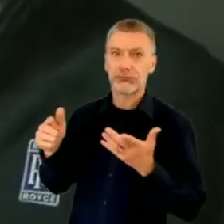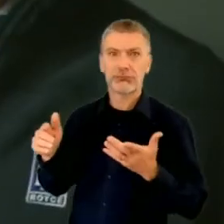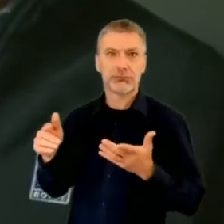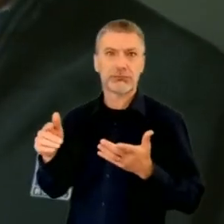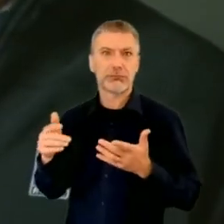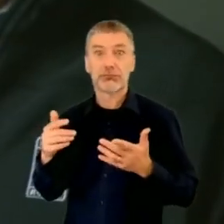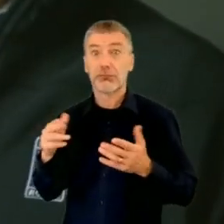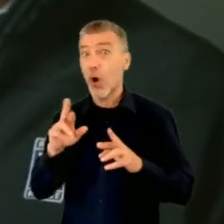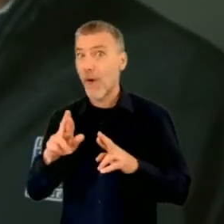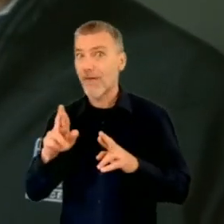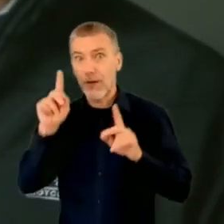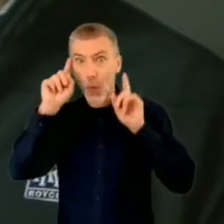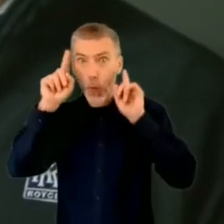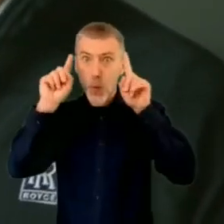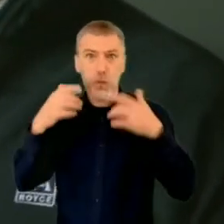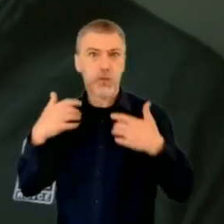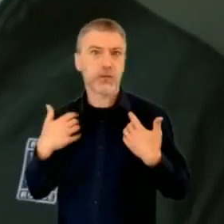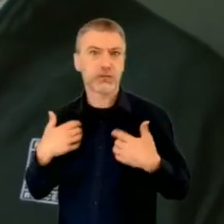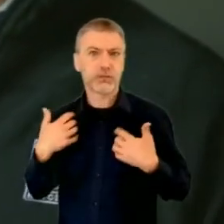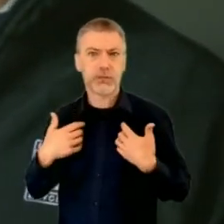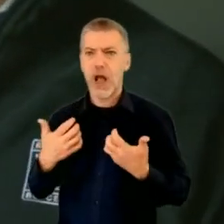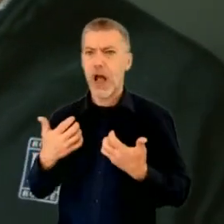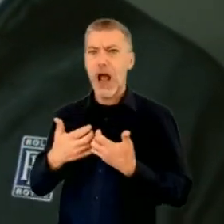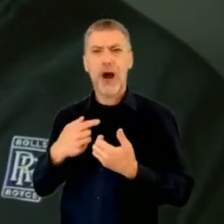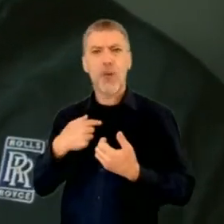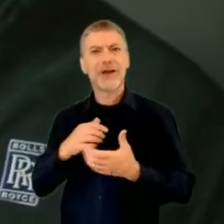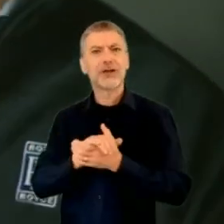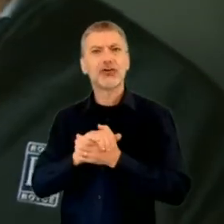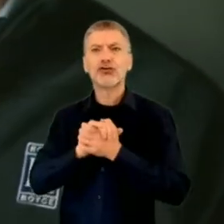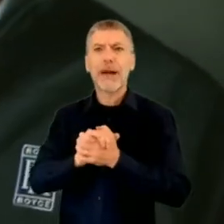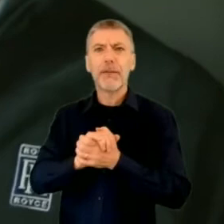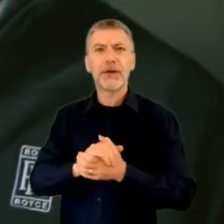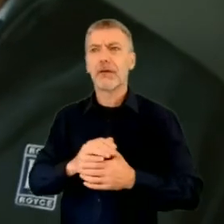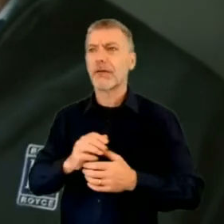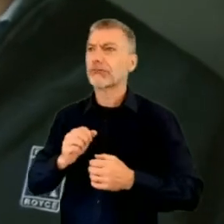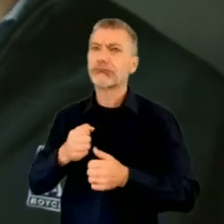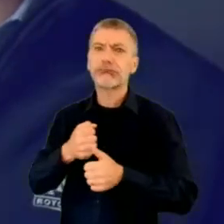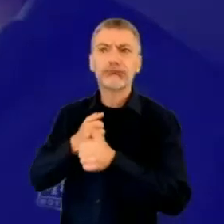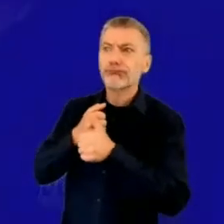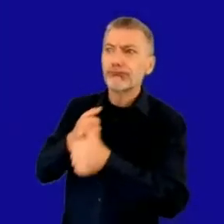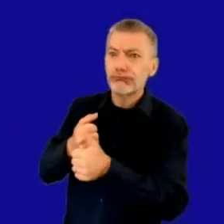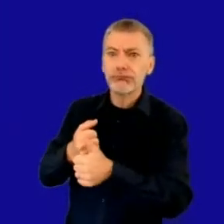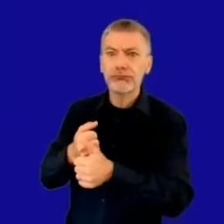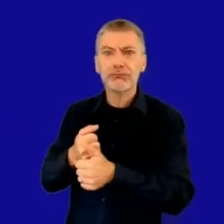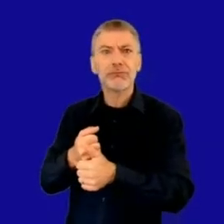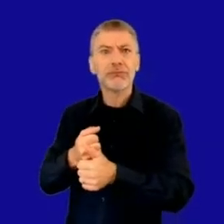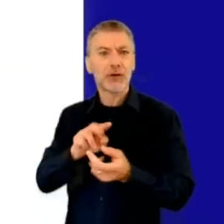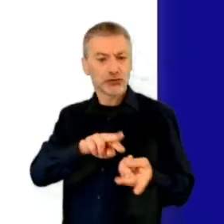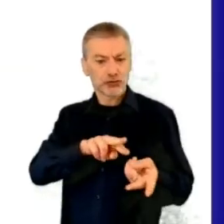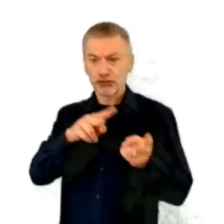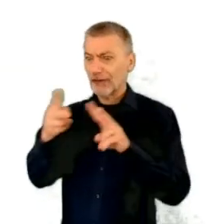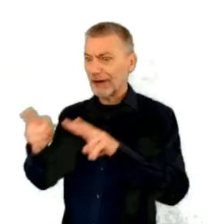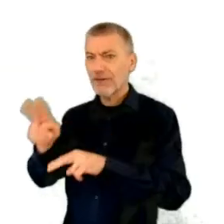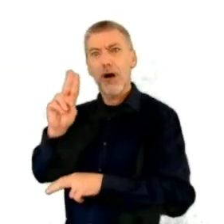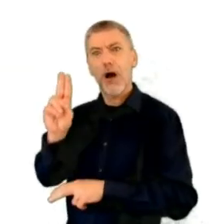is about how do we start to champion electrification in aerospace? So how do we show people what is possible?